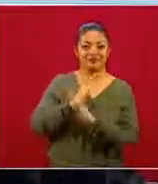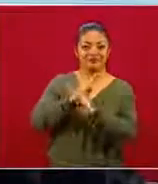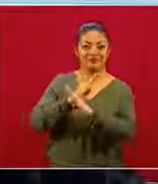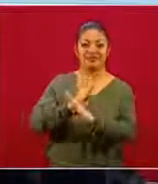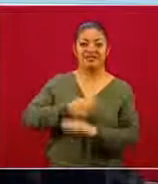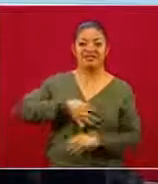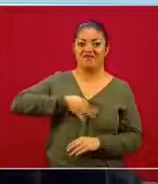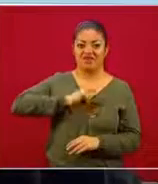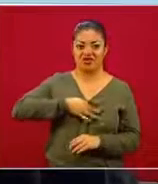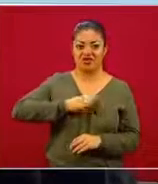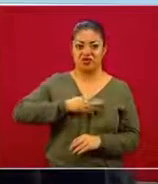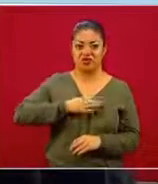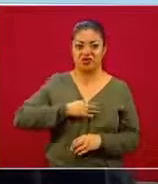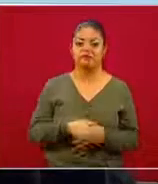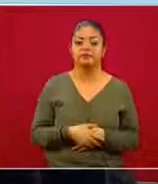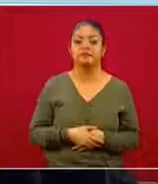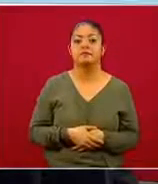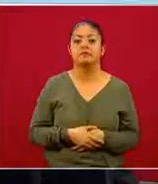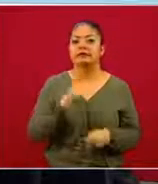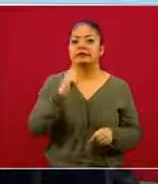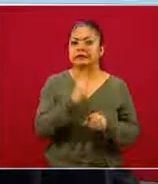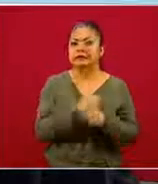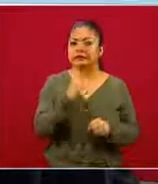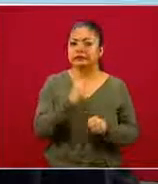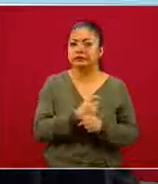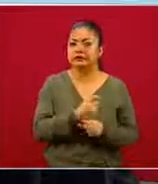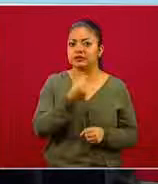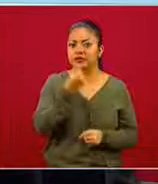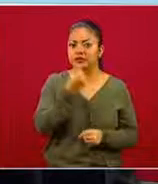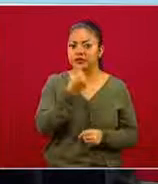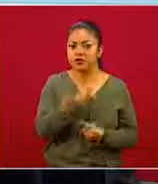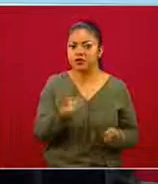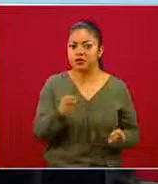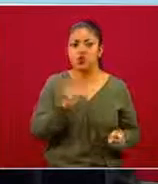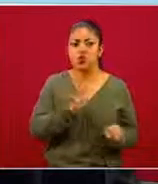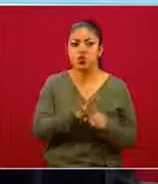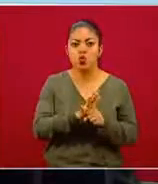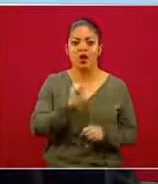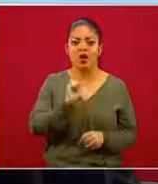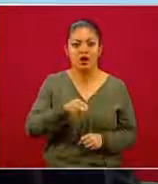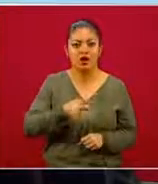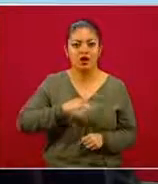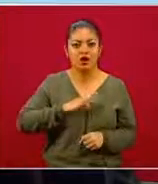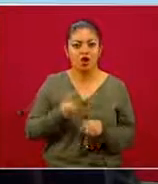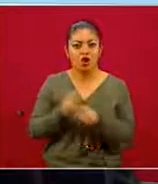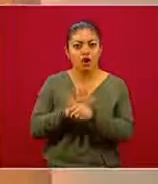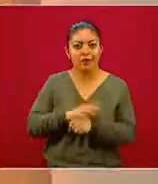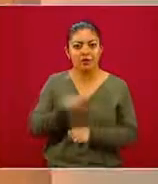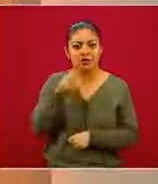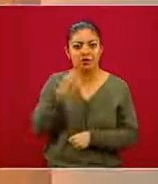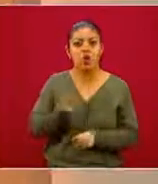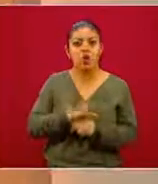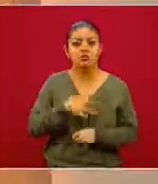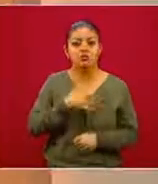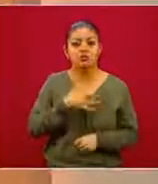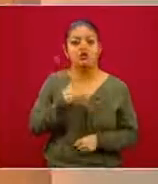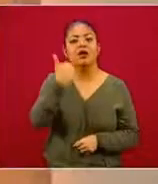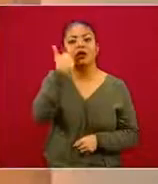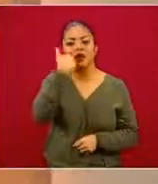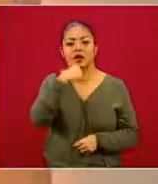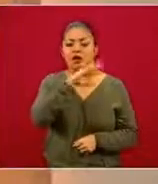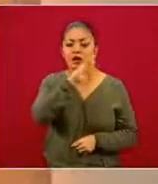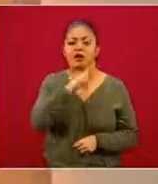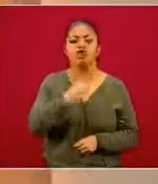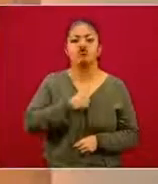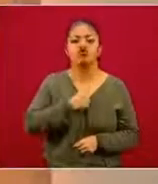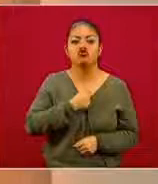It's so important to prevent these infectious diseases. The symptoms that are most commonly exhibited for